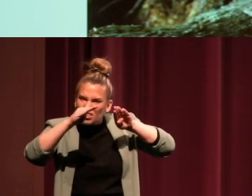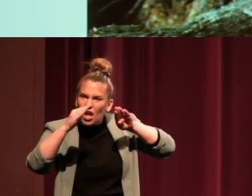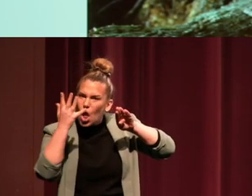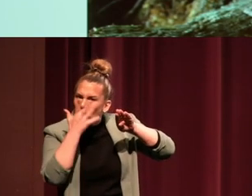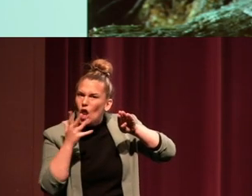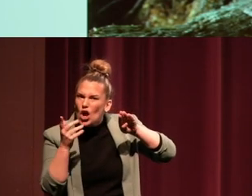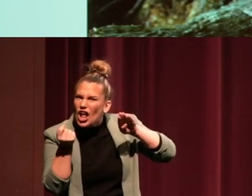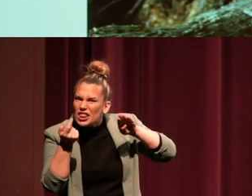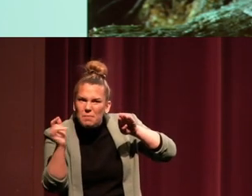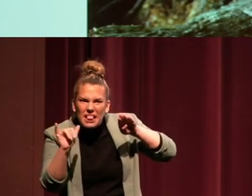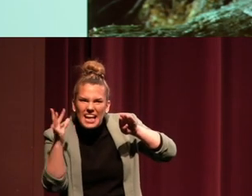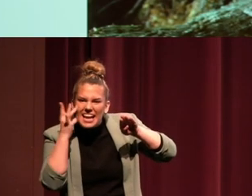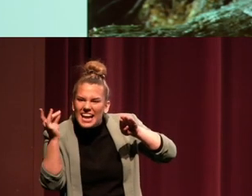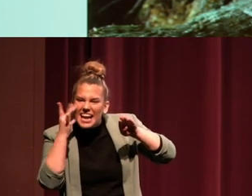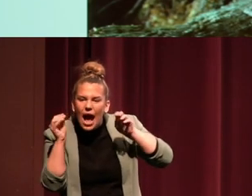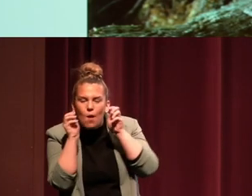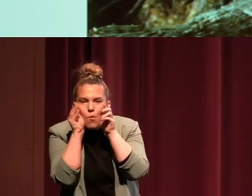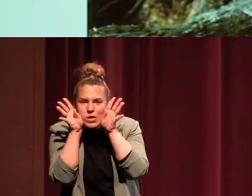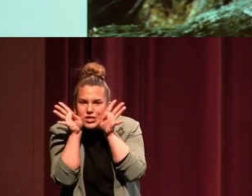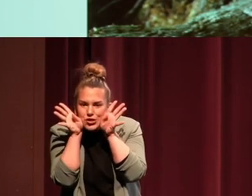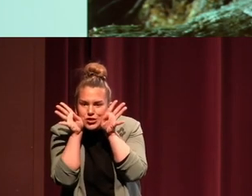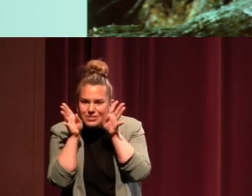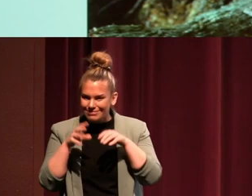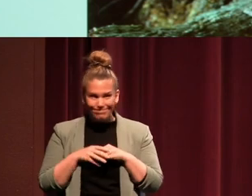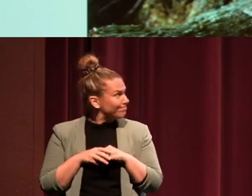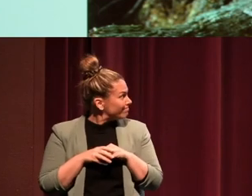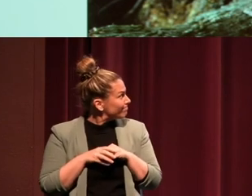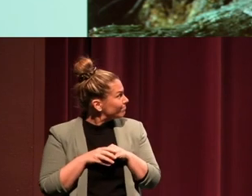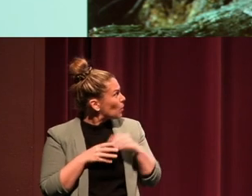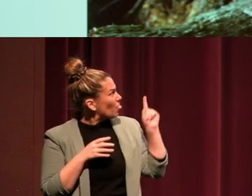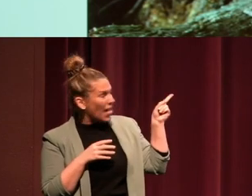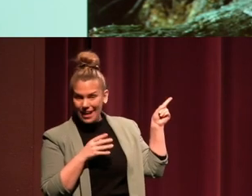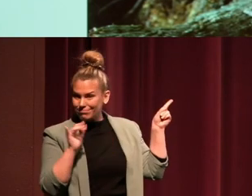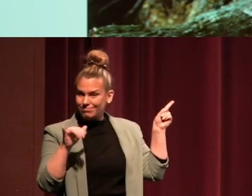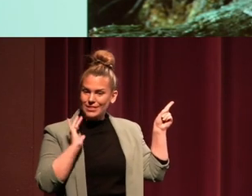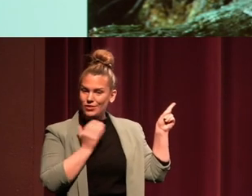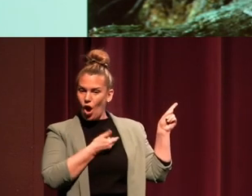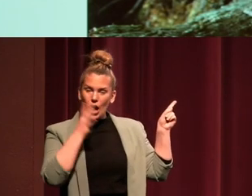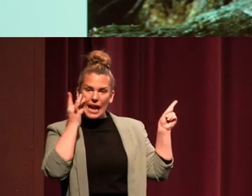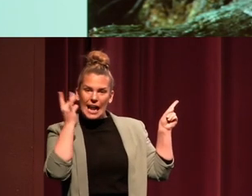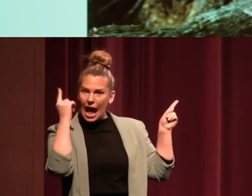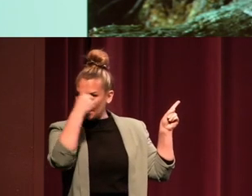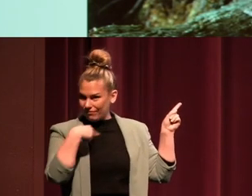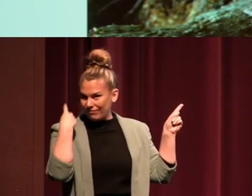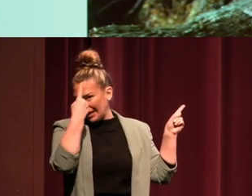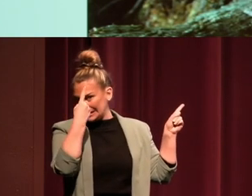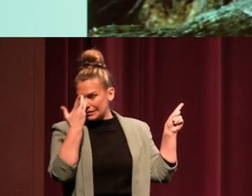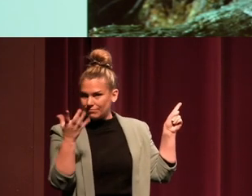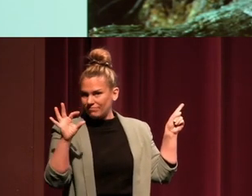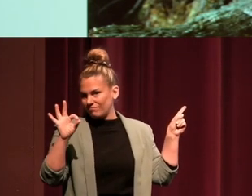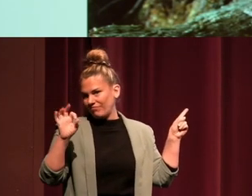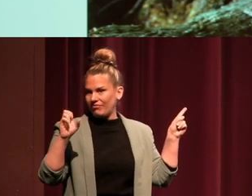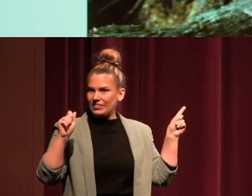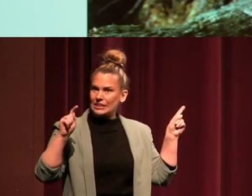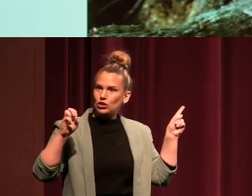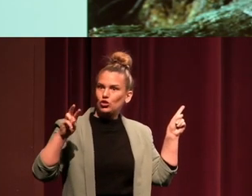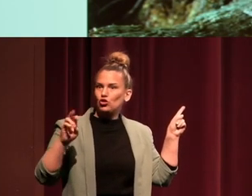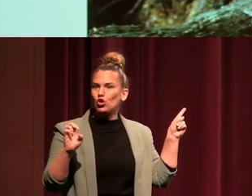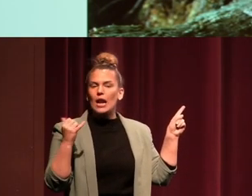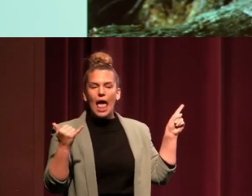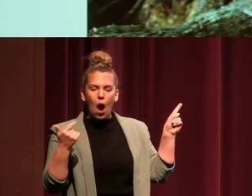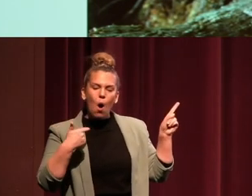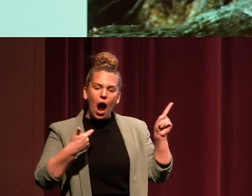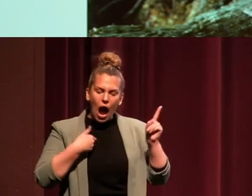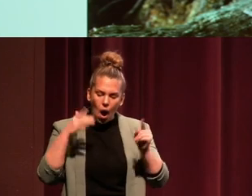bit like a cat's whiskers. So there's our cat-faced feature. And I'm going to saw off a couple